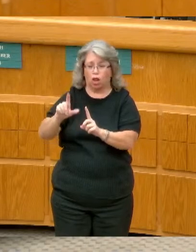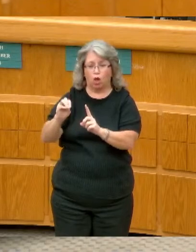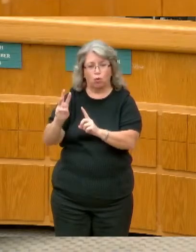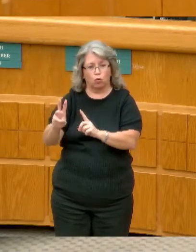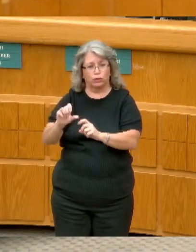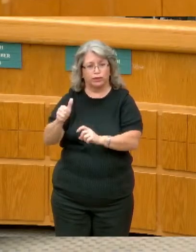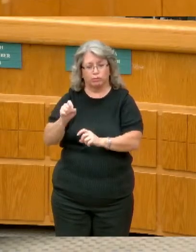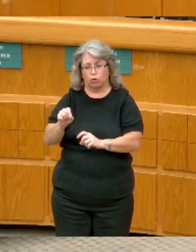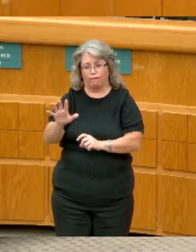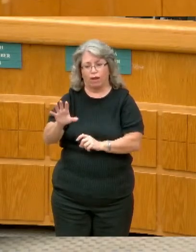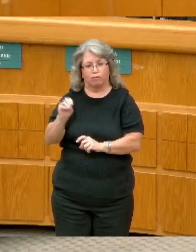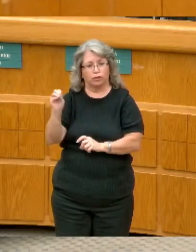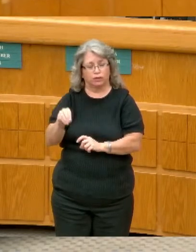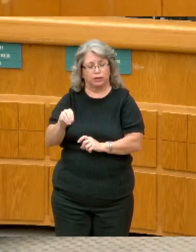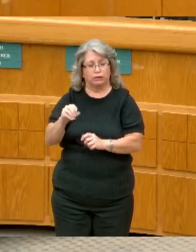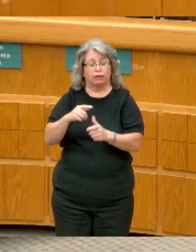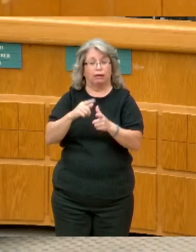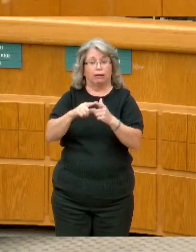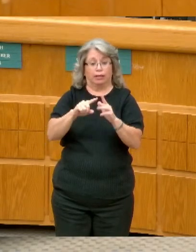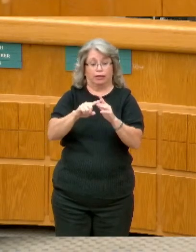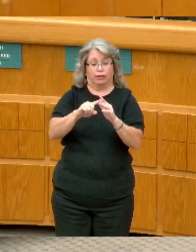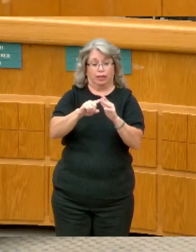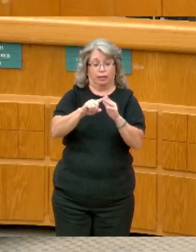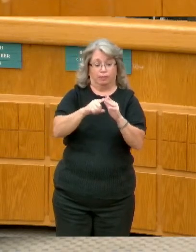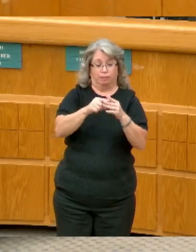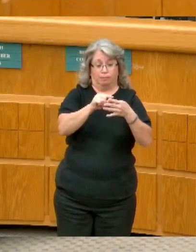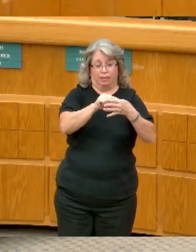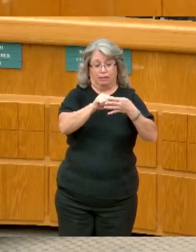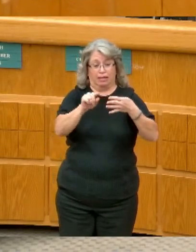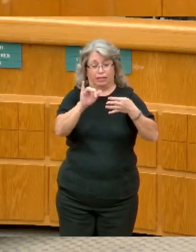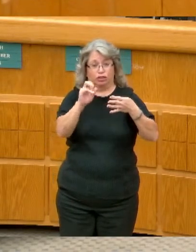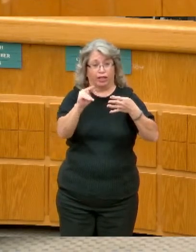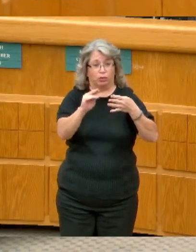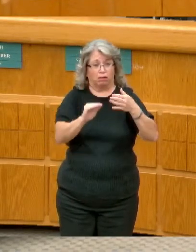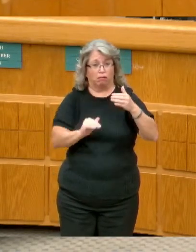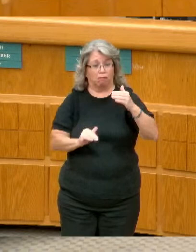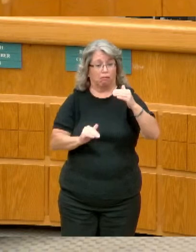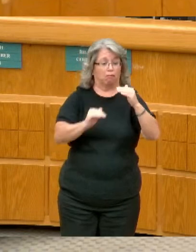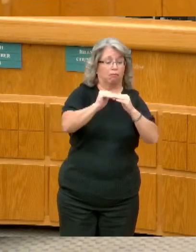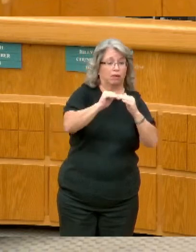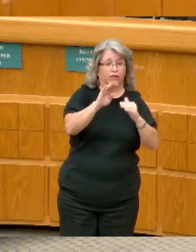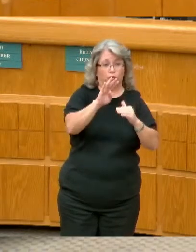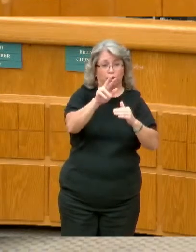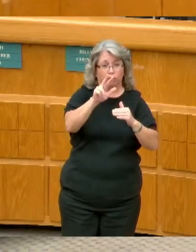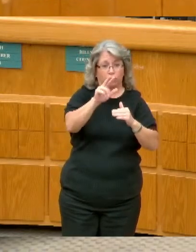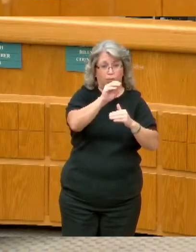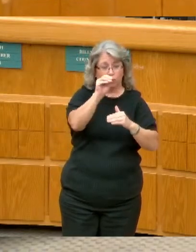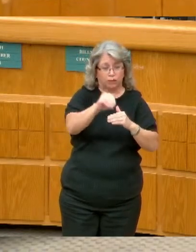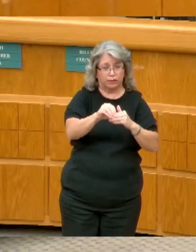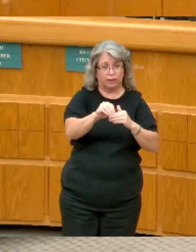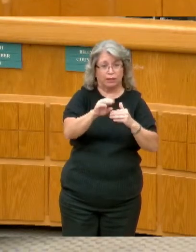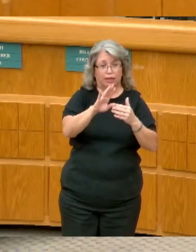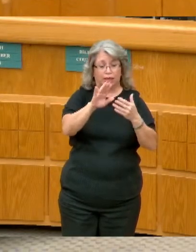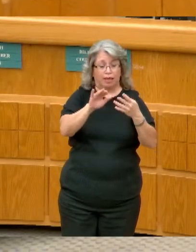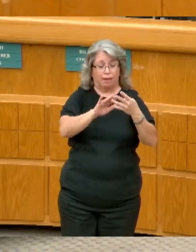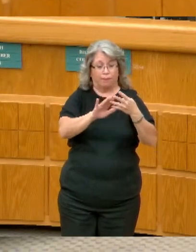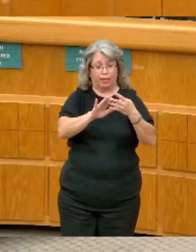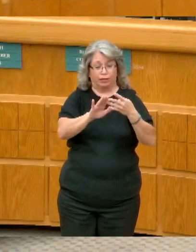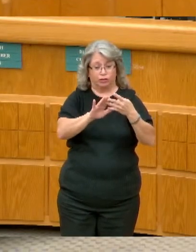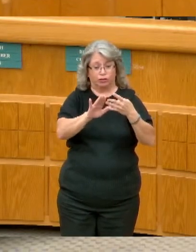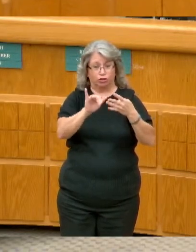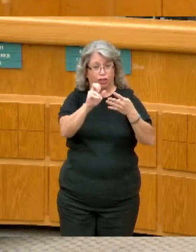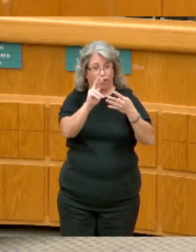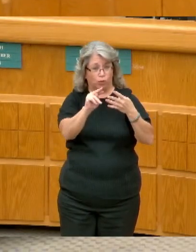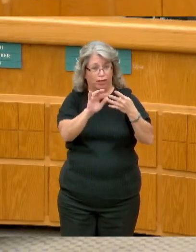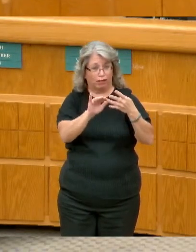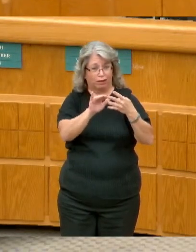10.5%. And then in the beginning of January, it jumped up to 43%. In the middle of January, it was 55%,